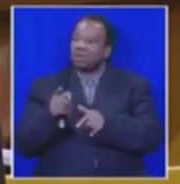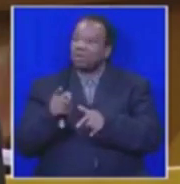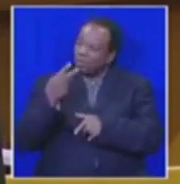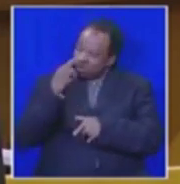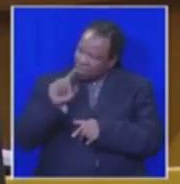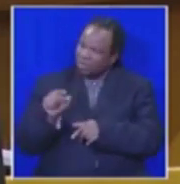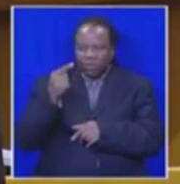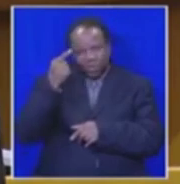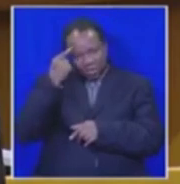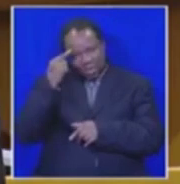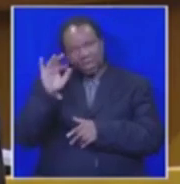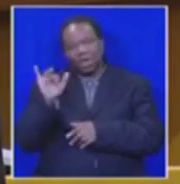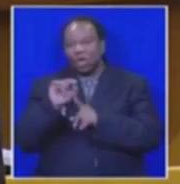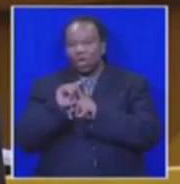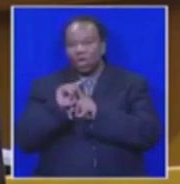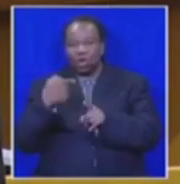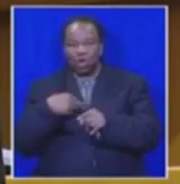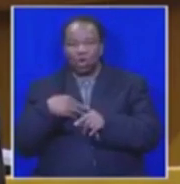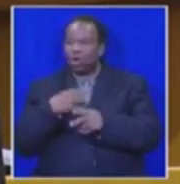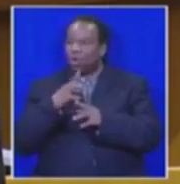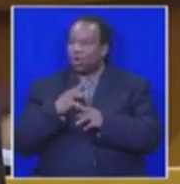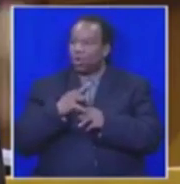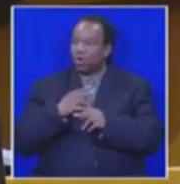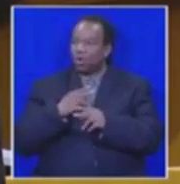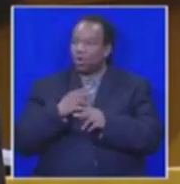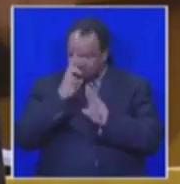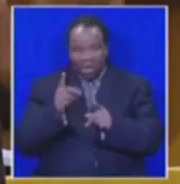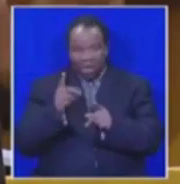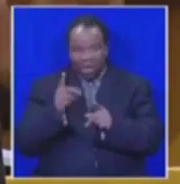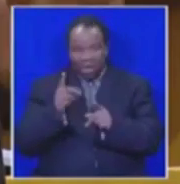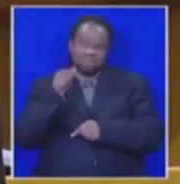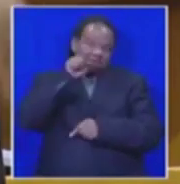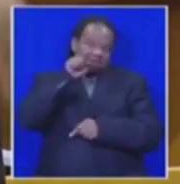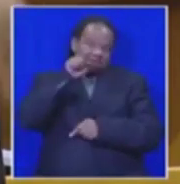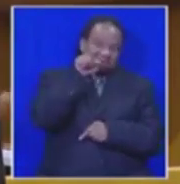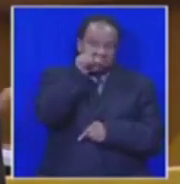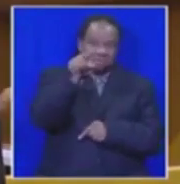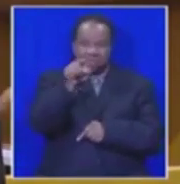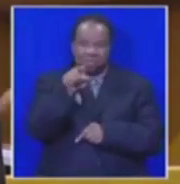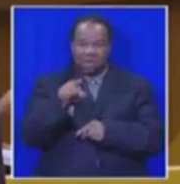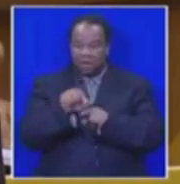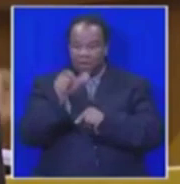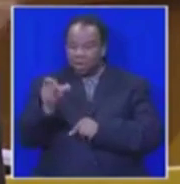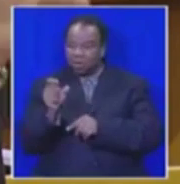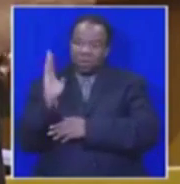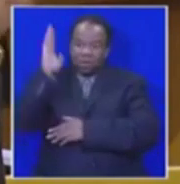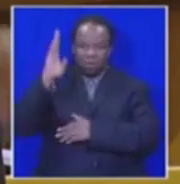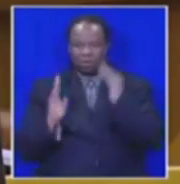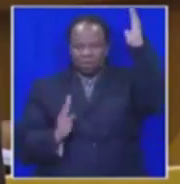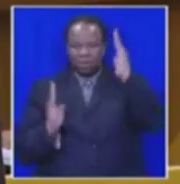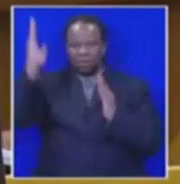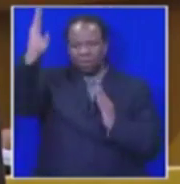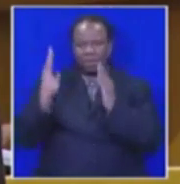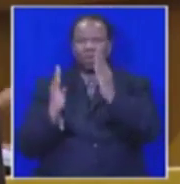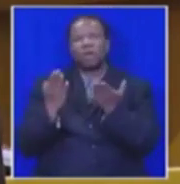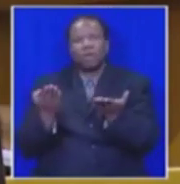No respect, point fingers at the speaker, and stand up one after the other. That tells you